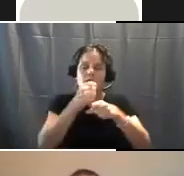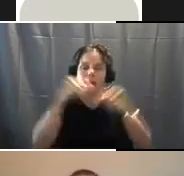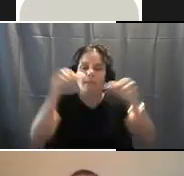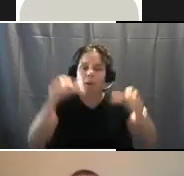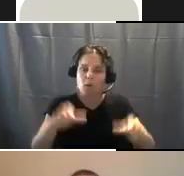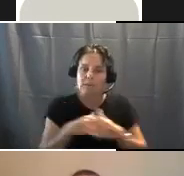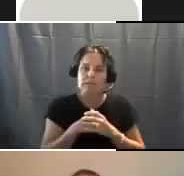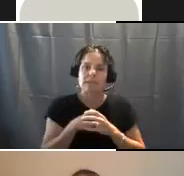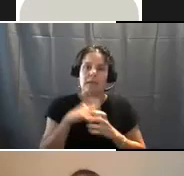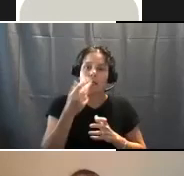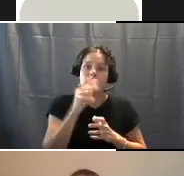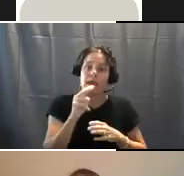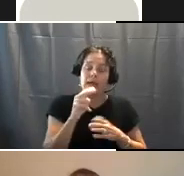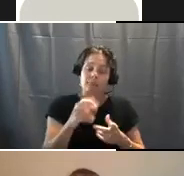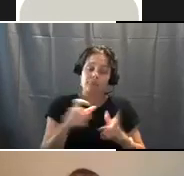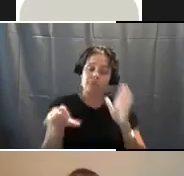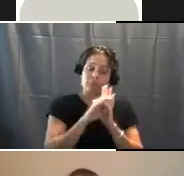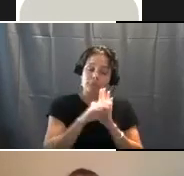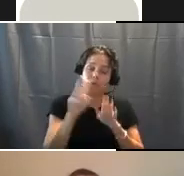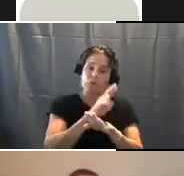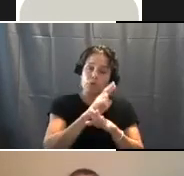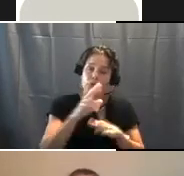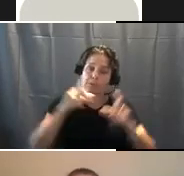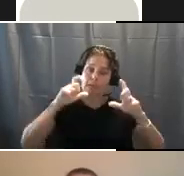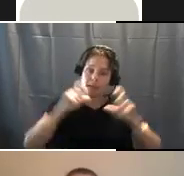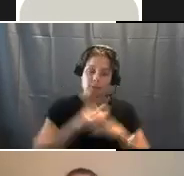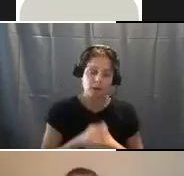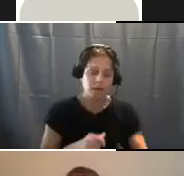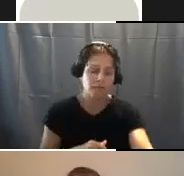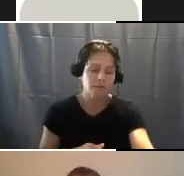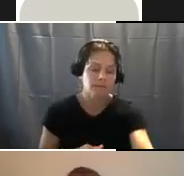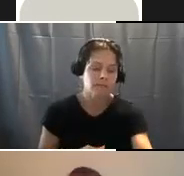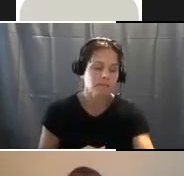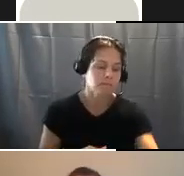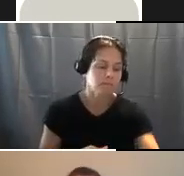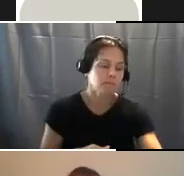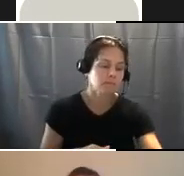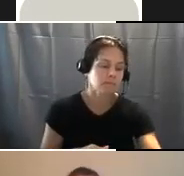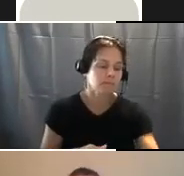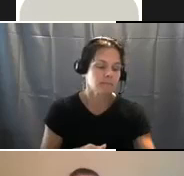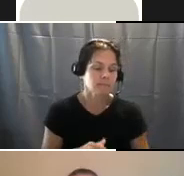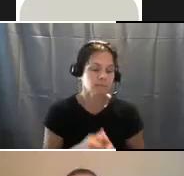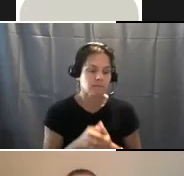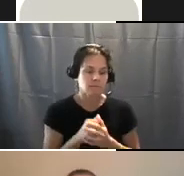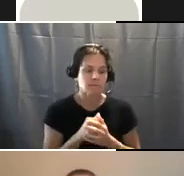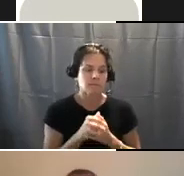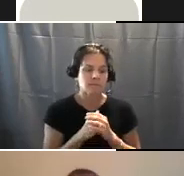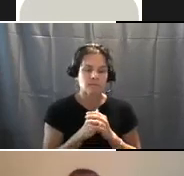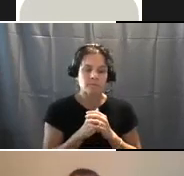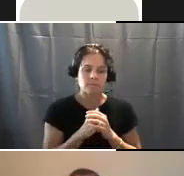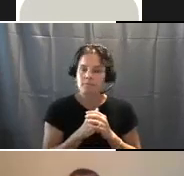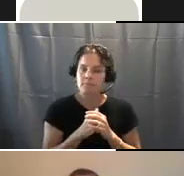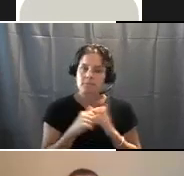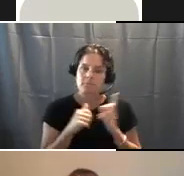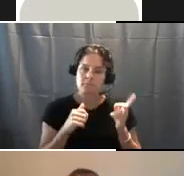Next, select use camera to go live. In addition to using a third-party application like Zoom, you can also use a stream